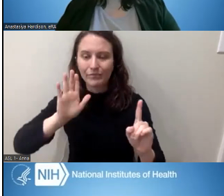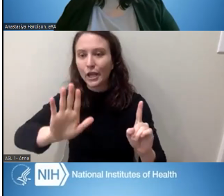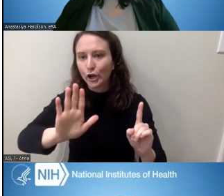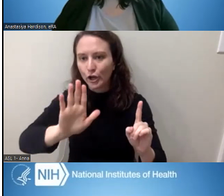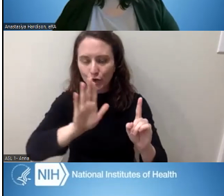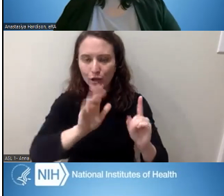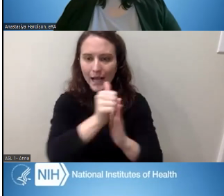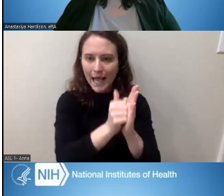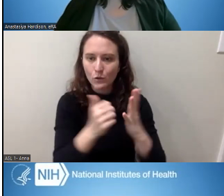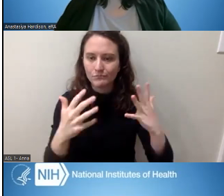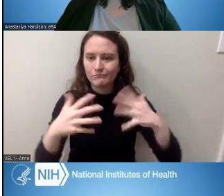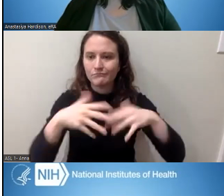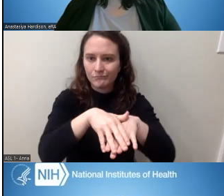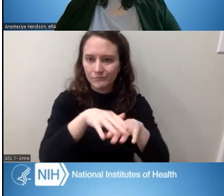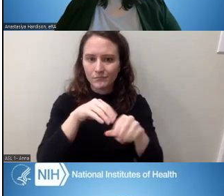collapsed.